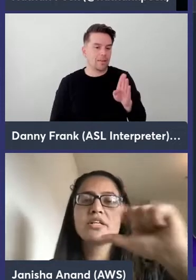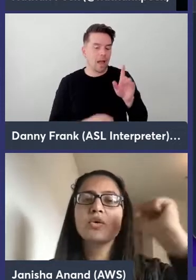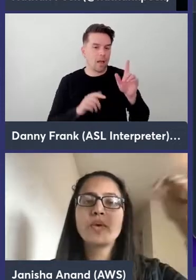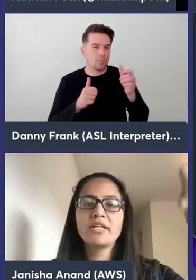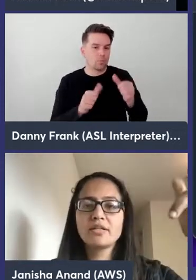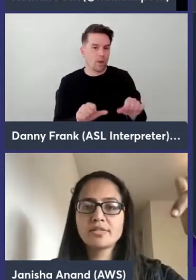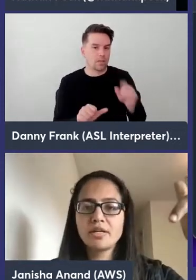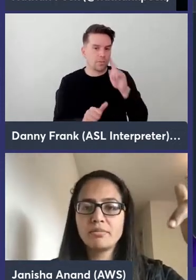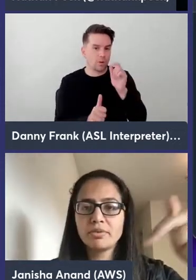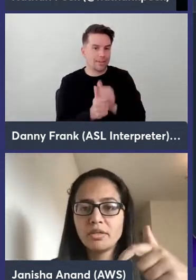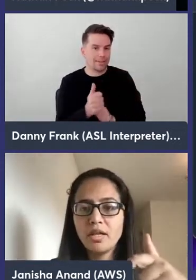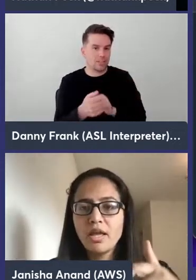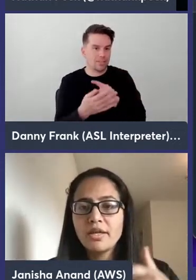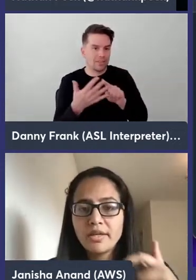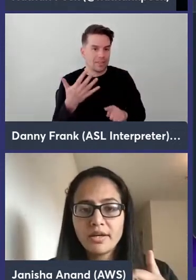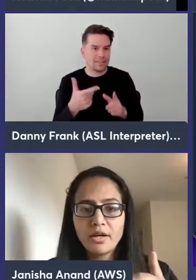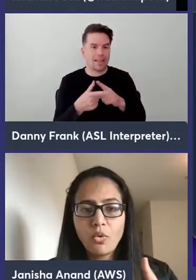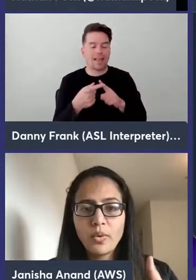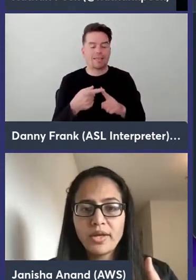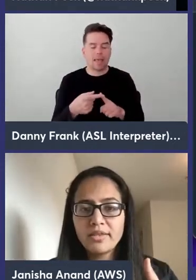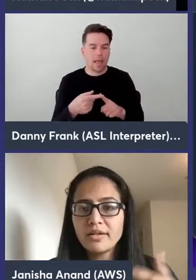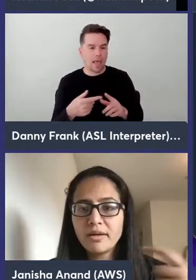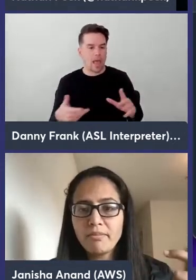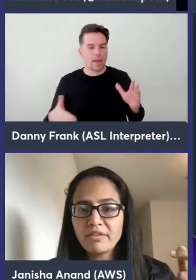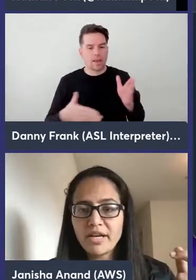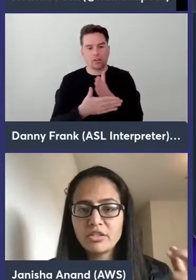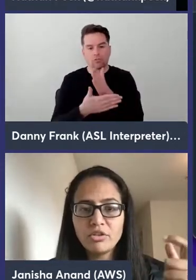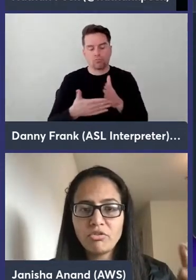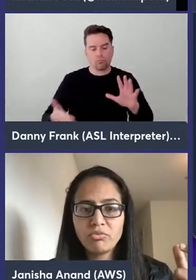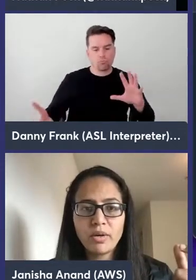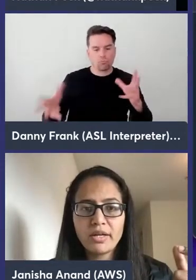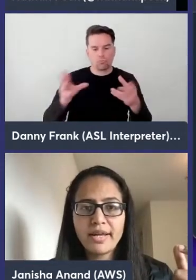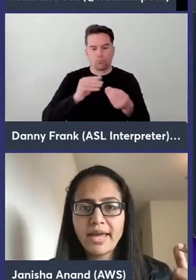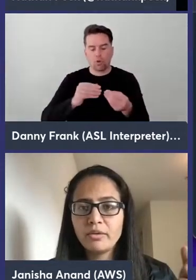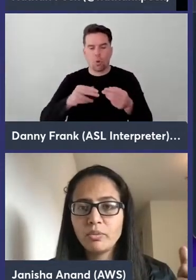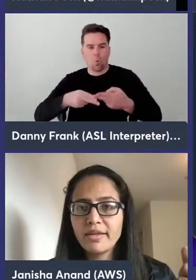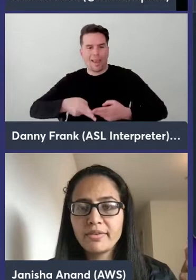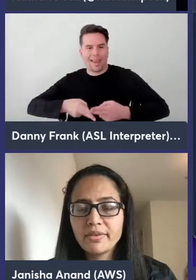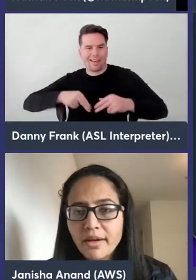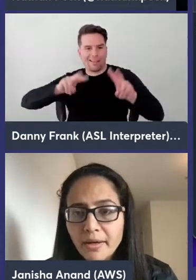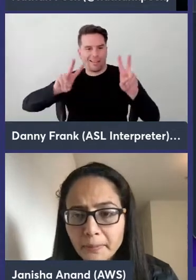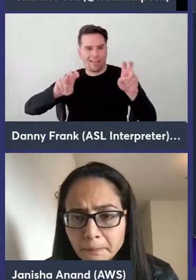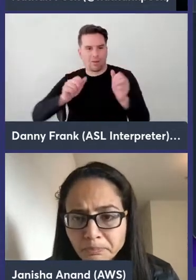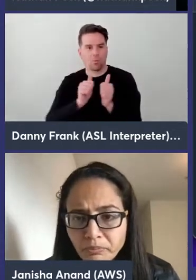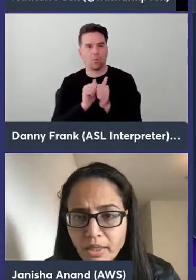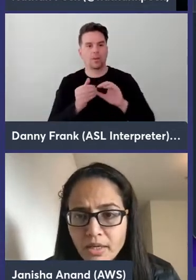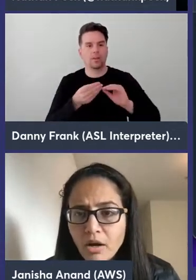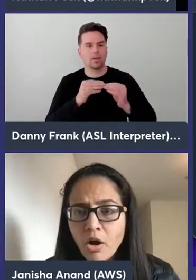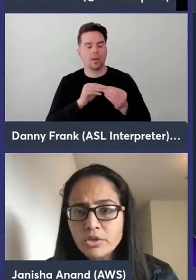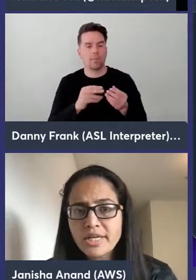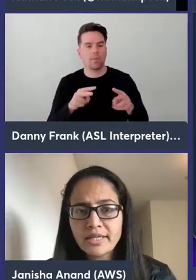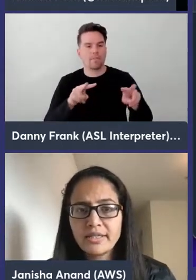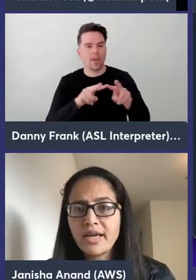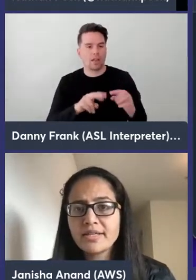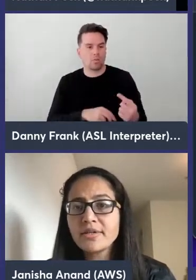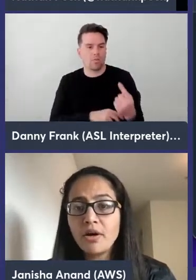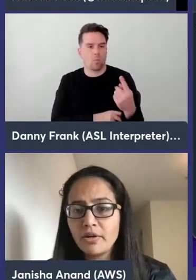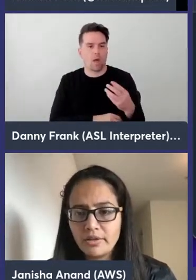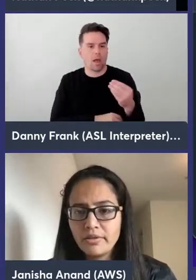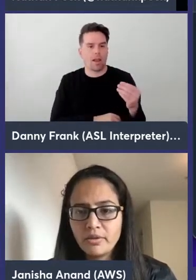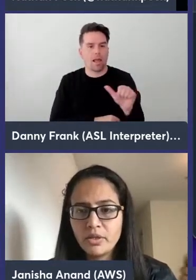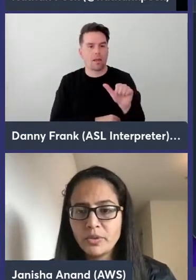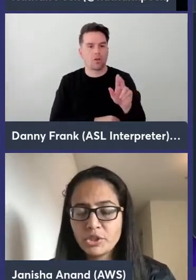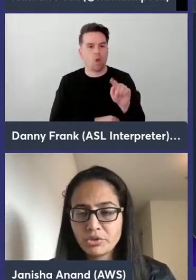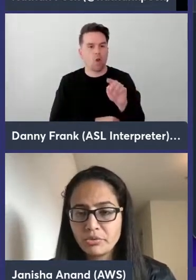it created a weighted ensemble here with a numbag value of 1 and with auto stacking as